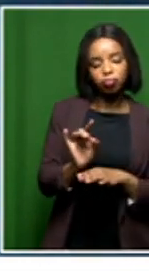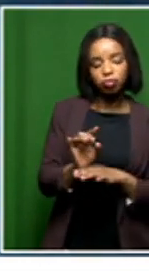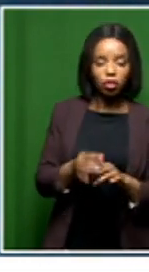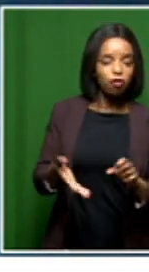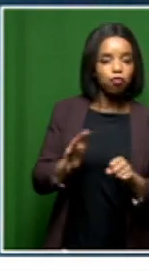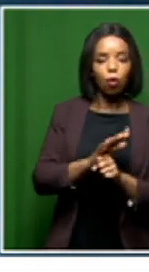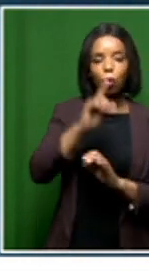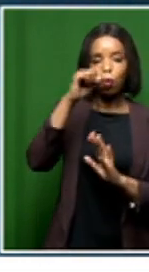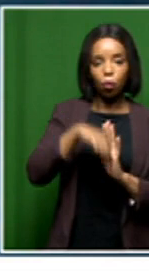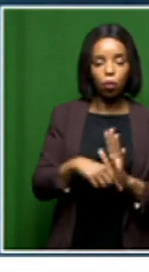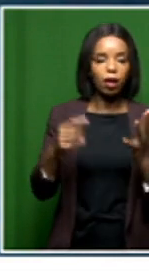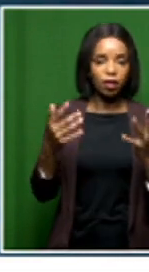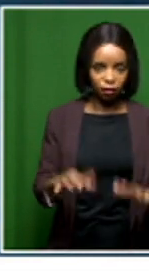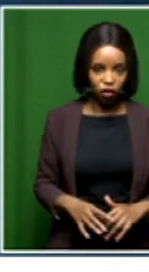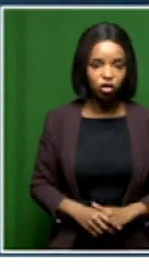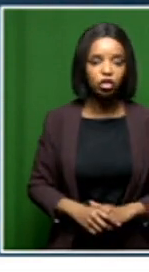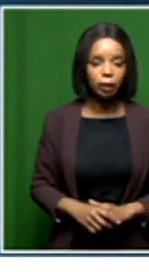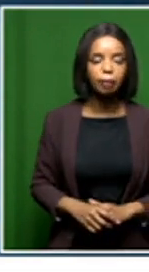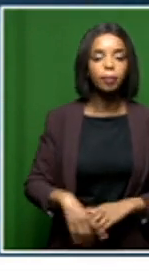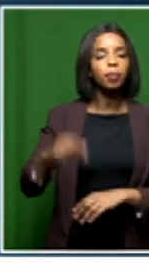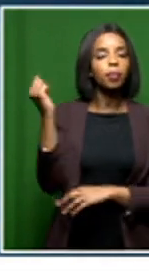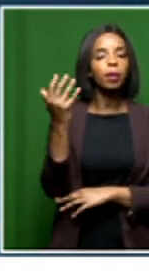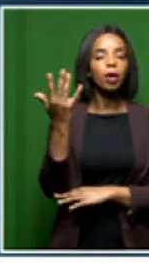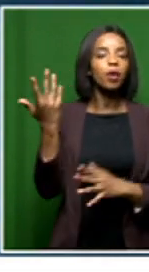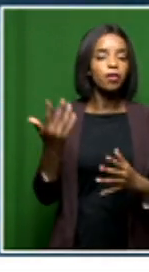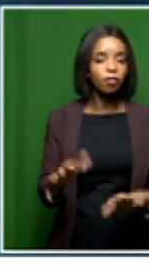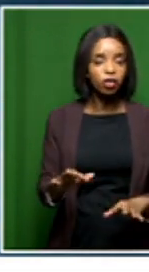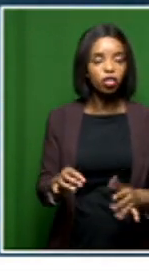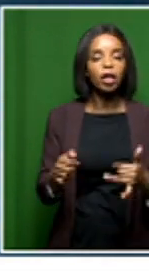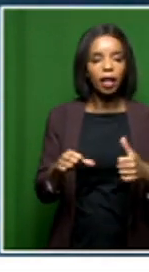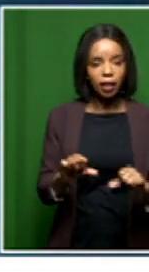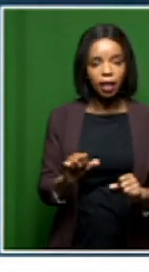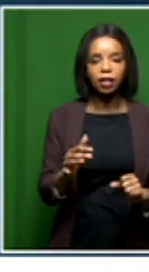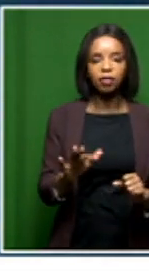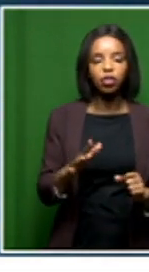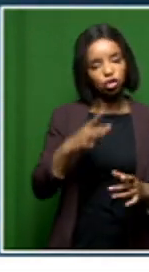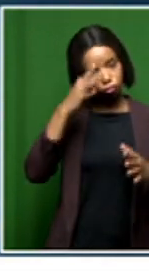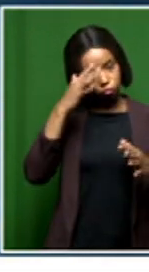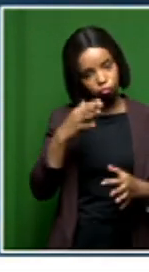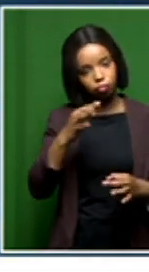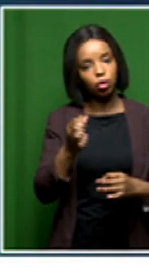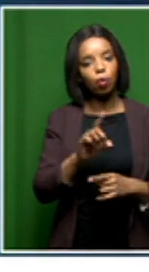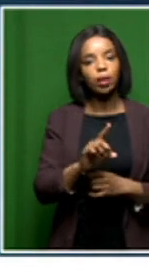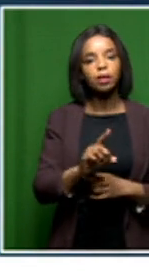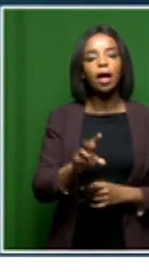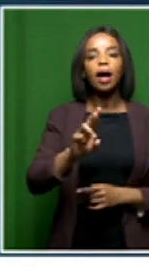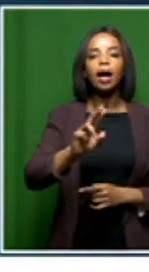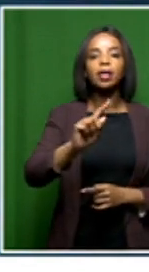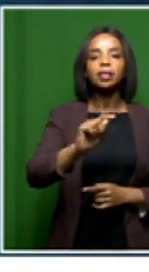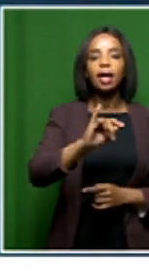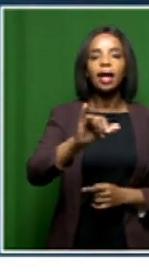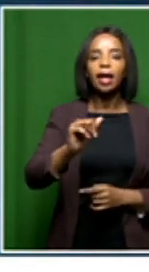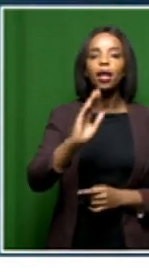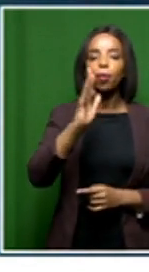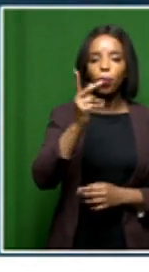moment that after receiving that full briefing, a resolution was adopted that the RTIA is going to appeal the judgment. Okay. That is